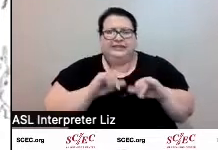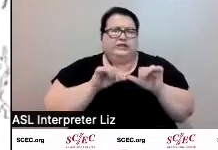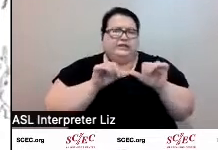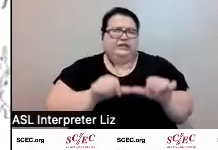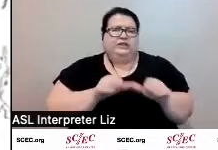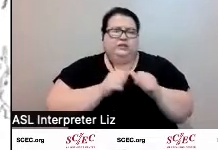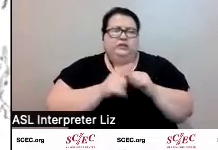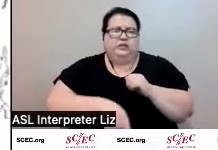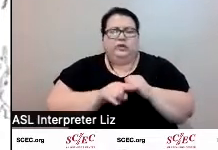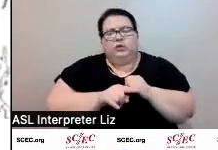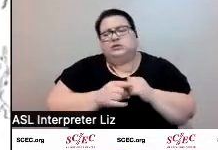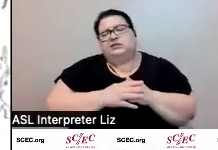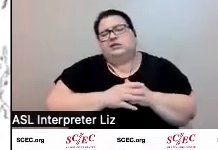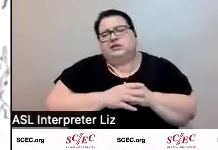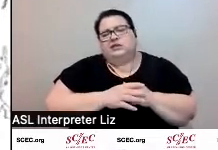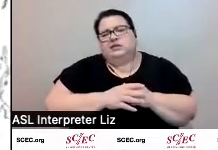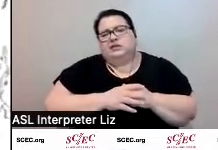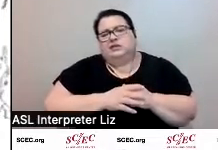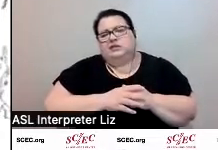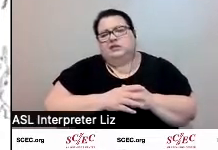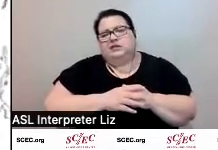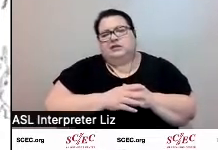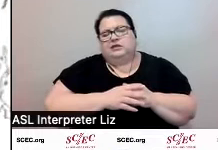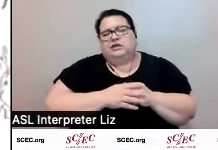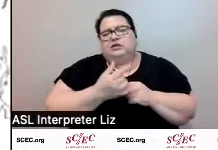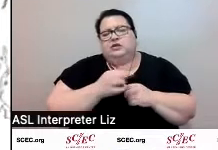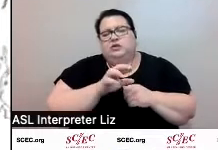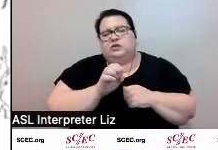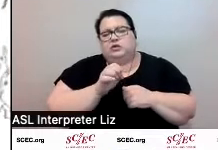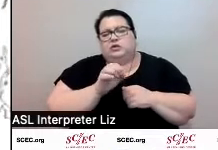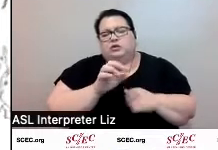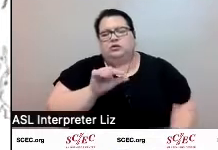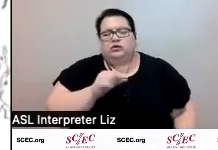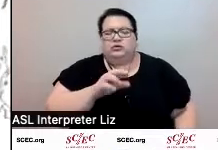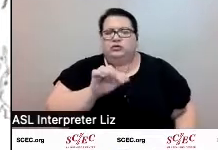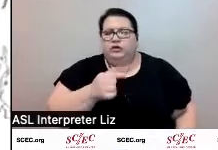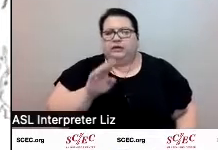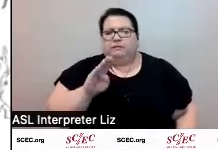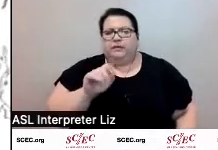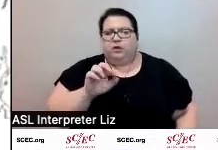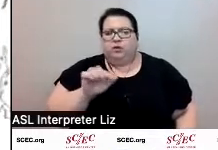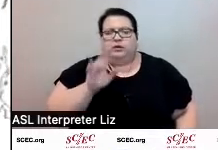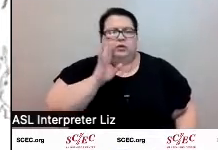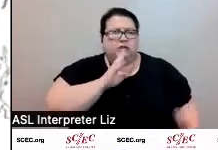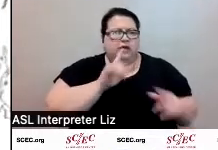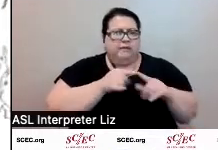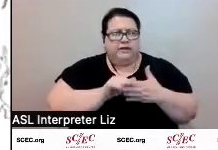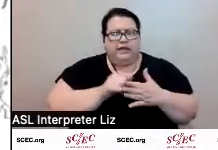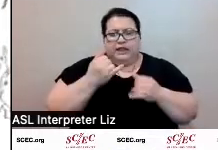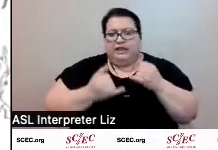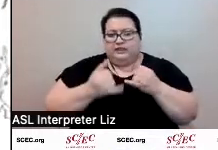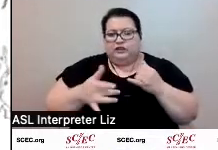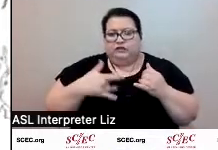think Greg Barossa will talk about some of that. So lastly, the Did You Feel